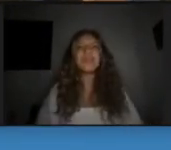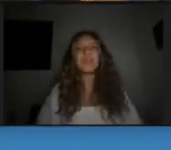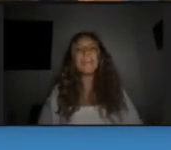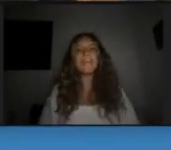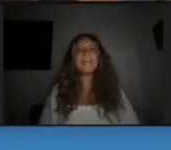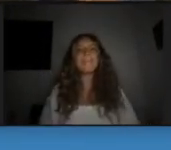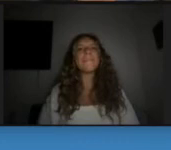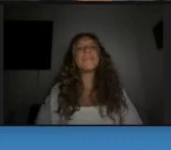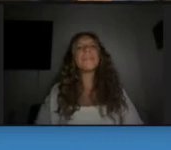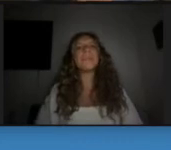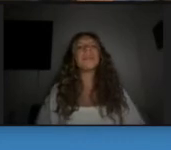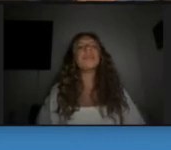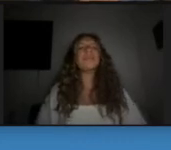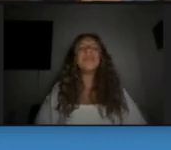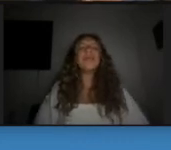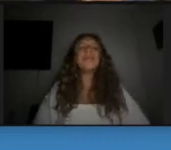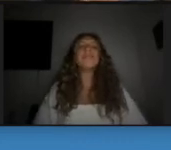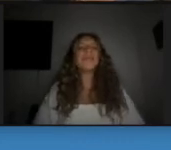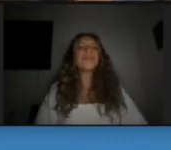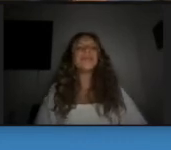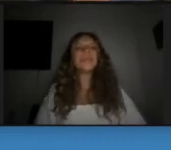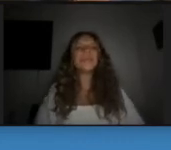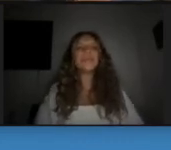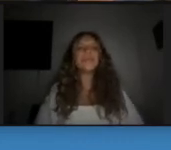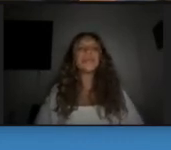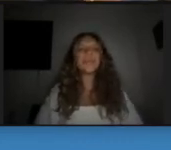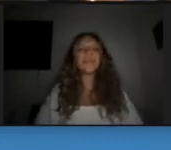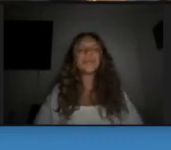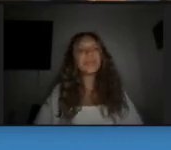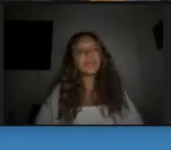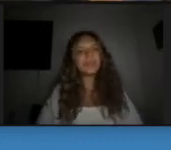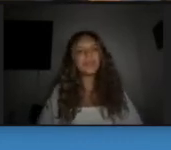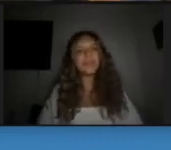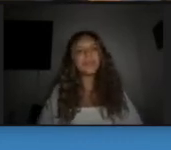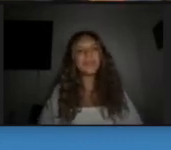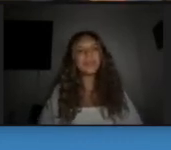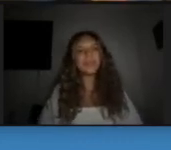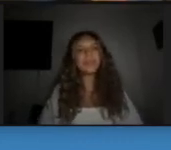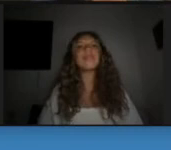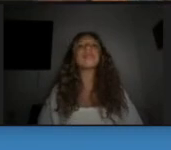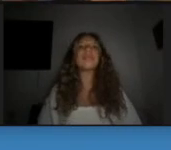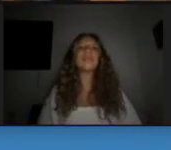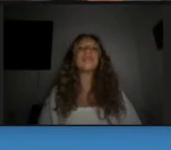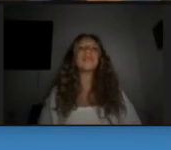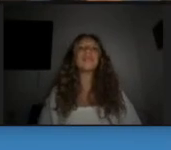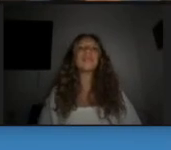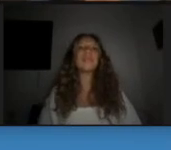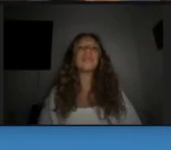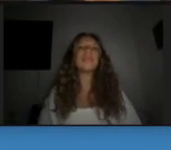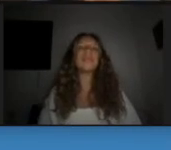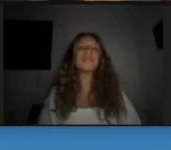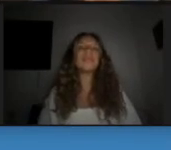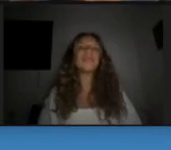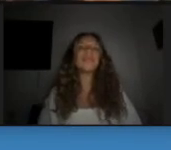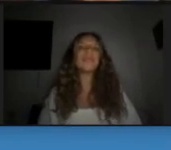we just want to thank you and commend you for everything you've done for stem i know it's been your